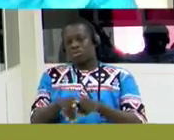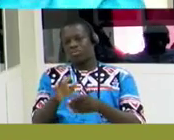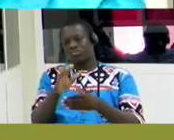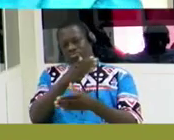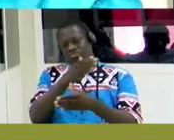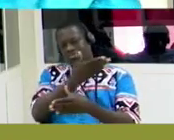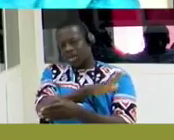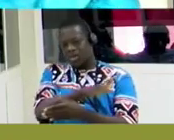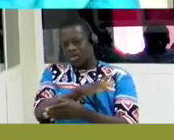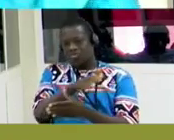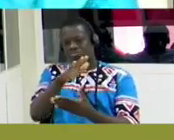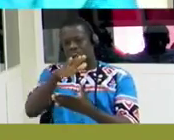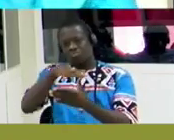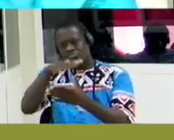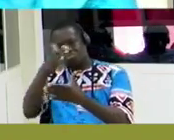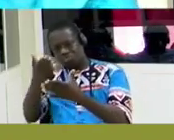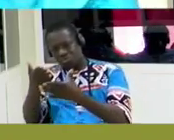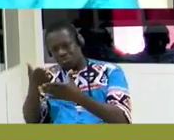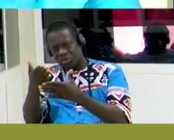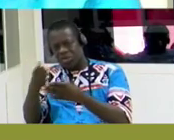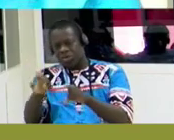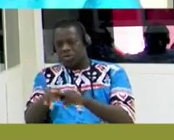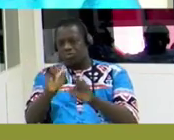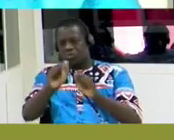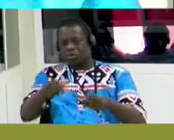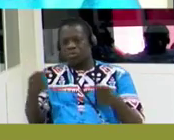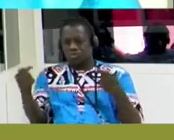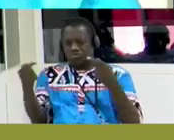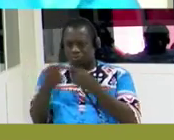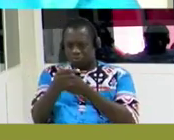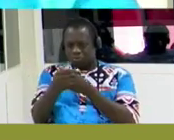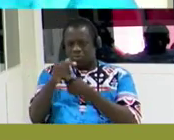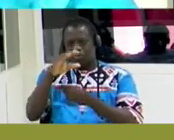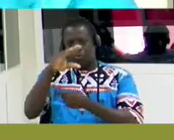any overlapping speeches. Okay, sir. Thank you.